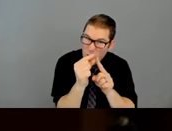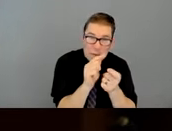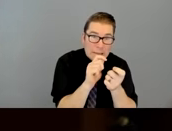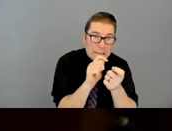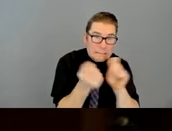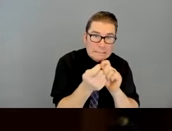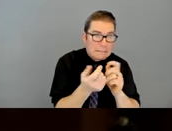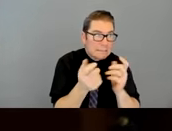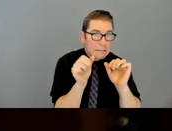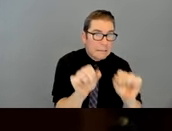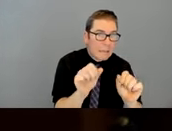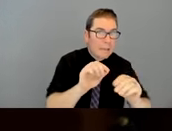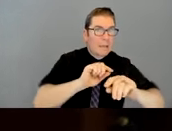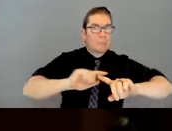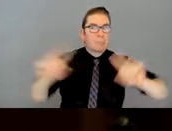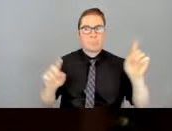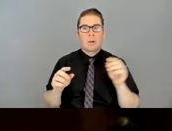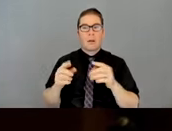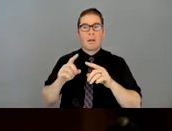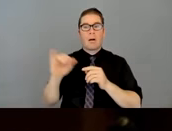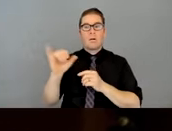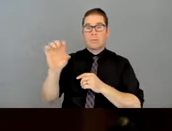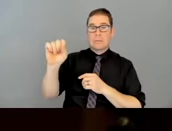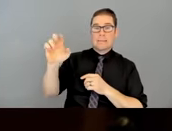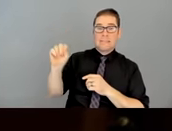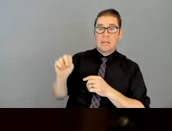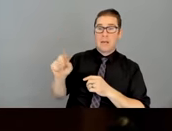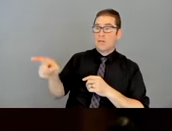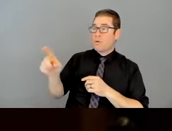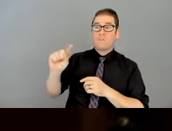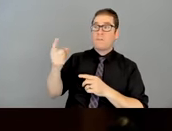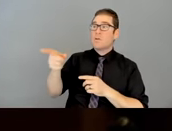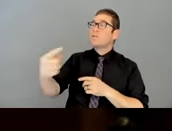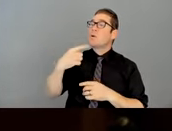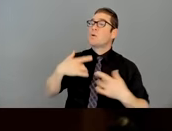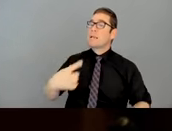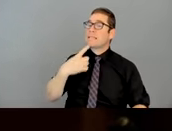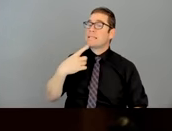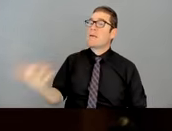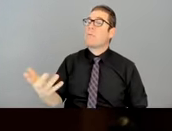thing Sean says is, Sean, I'm you. What do you say?